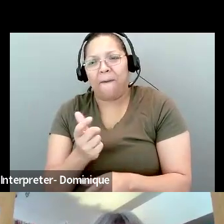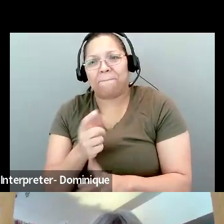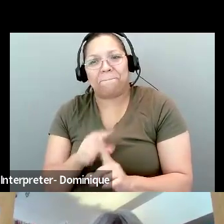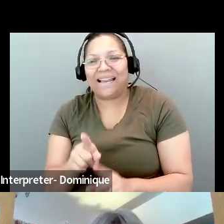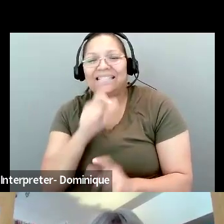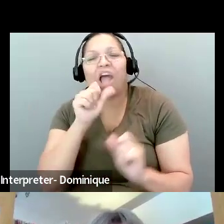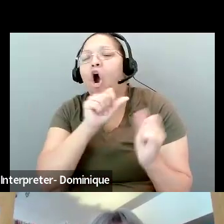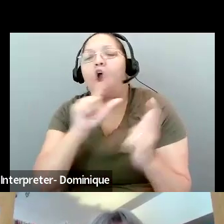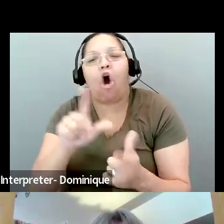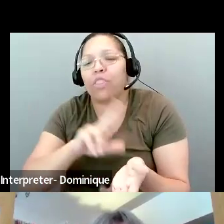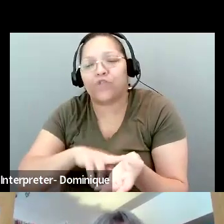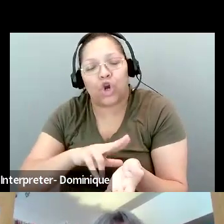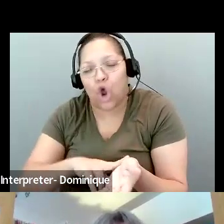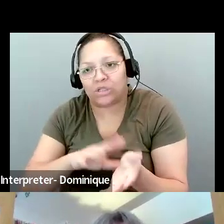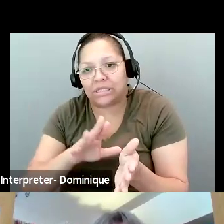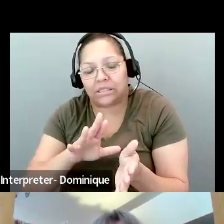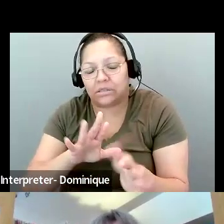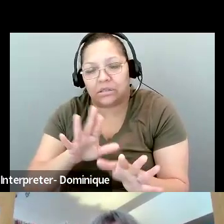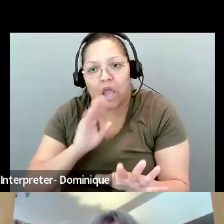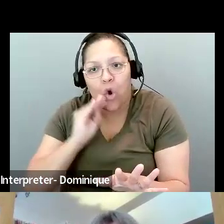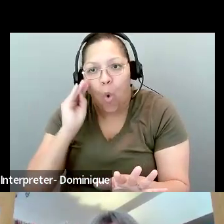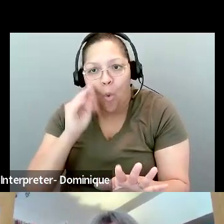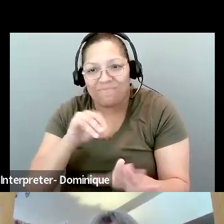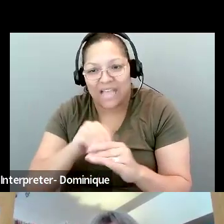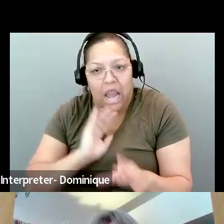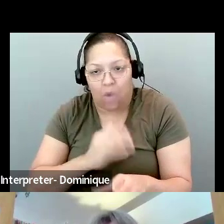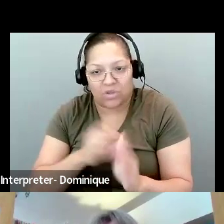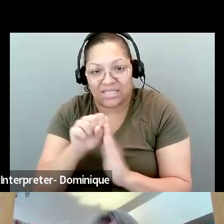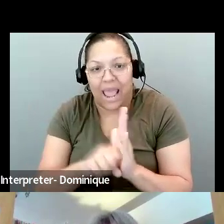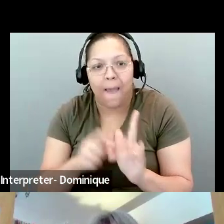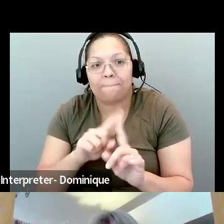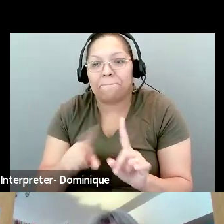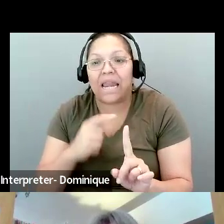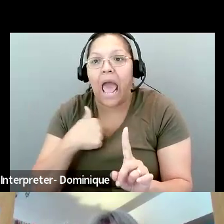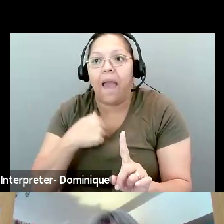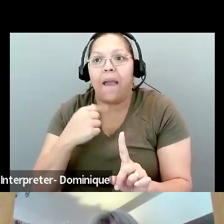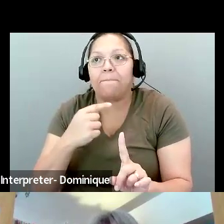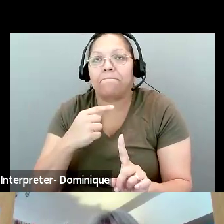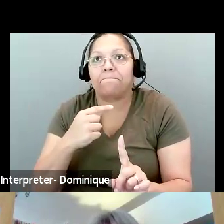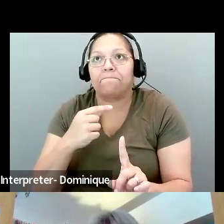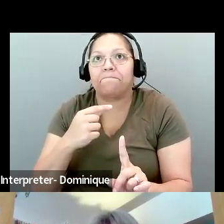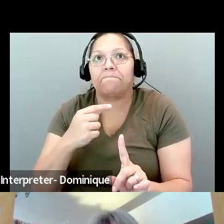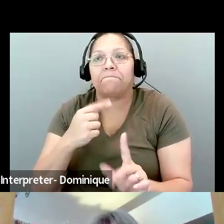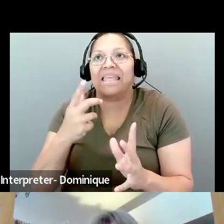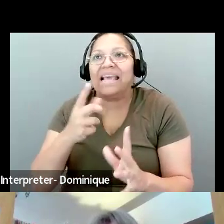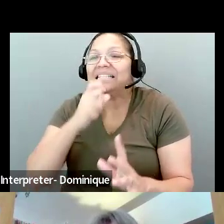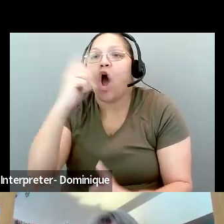of the nursing homes in our state. I guess I'm just pointing out, it's not always those big